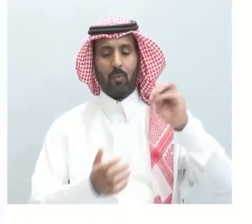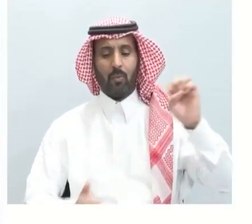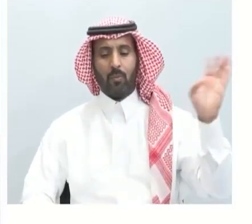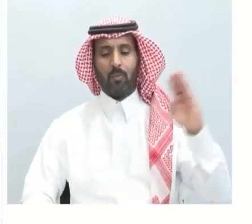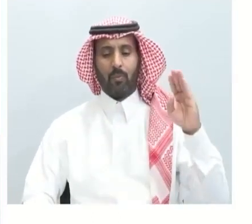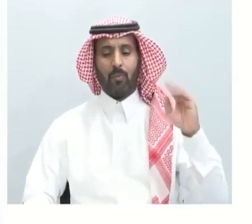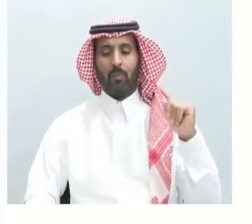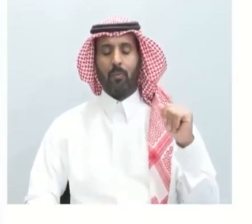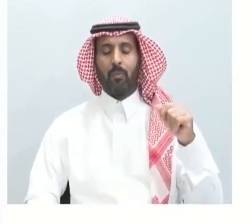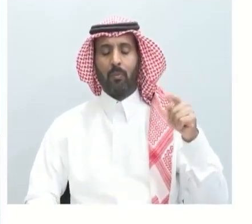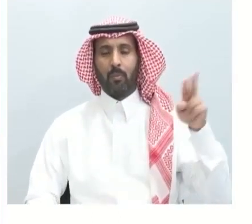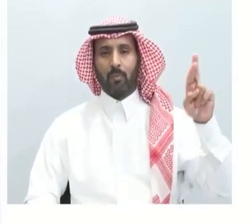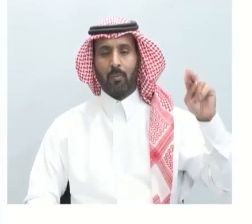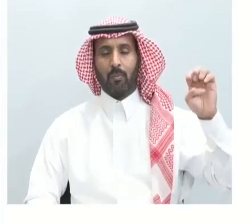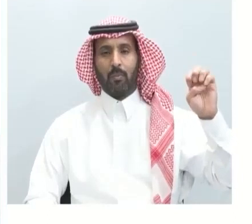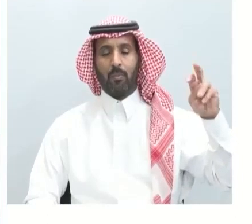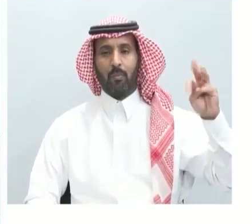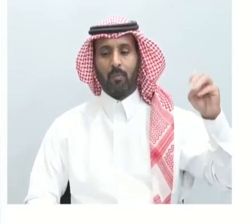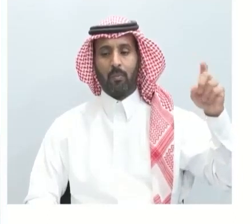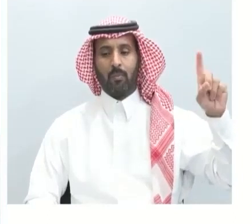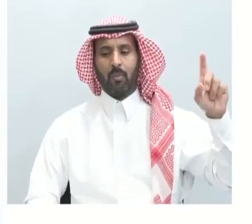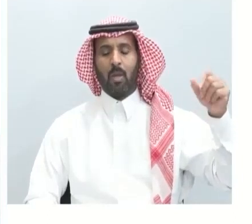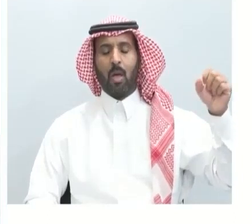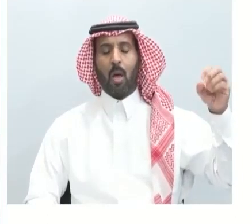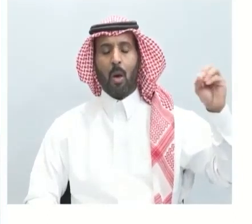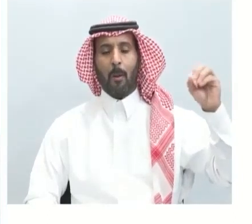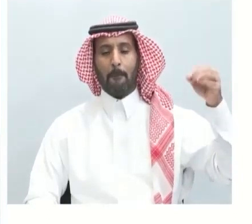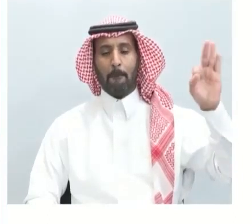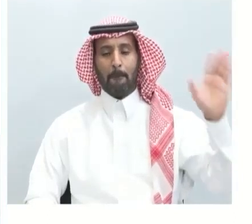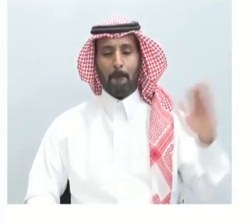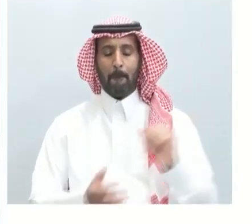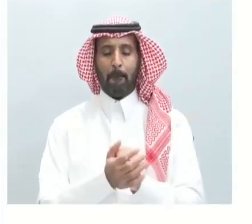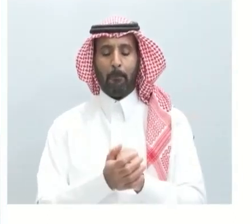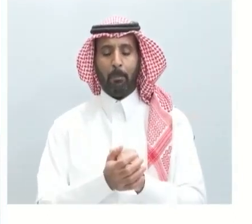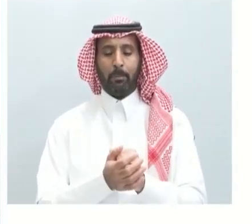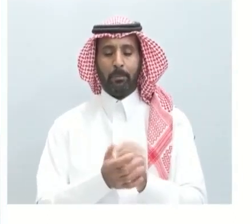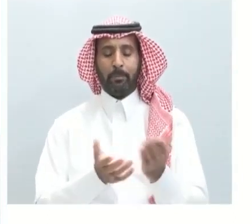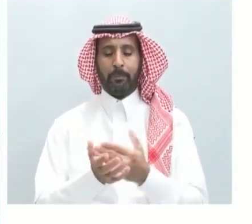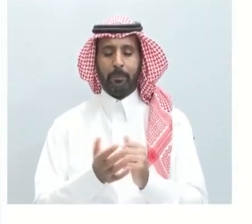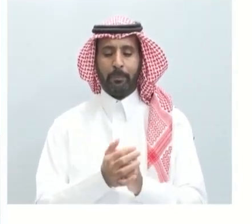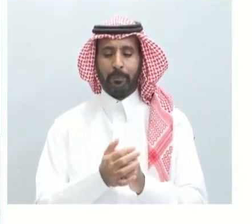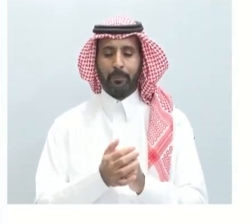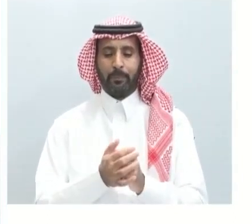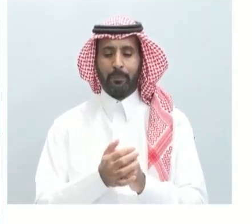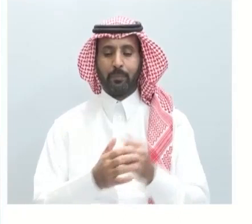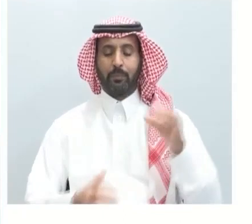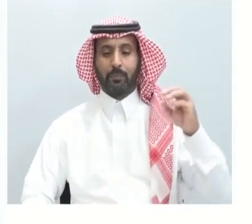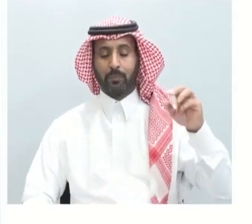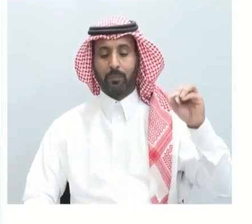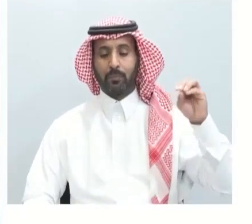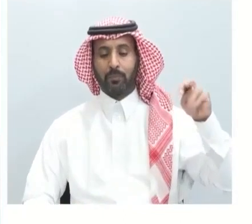comes with of and and the last one congratulate on congratulate on she